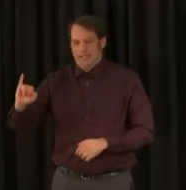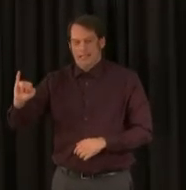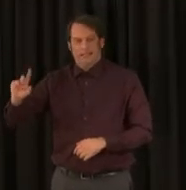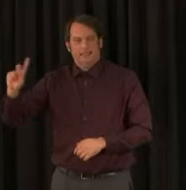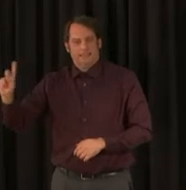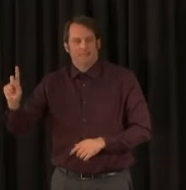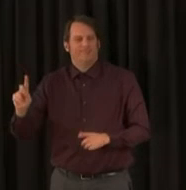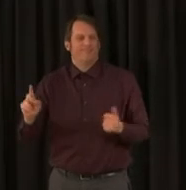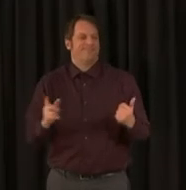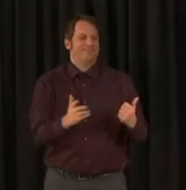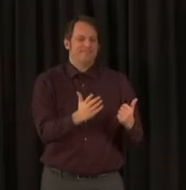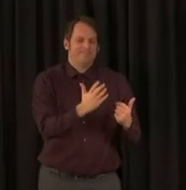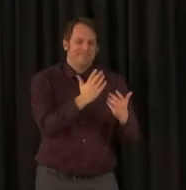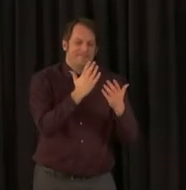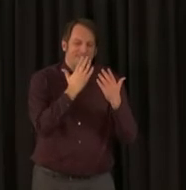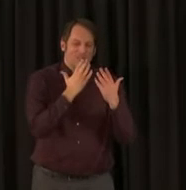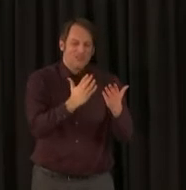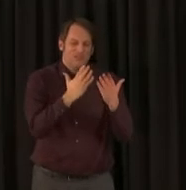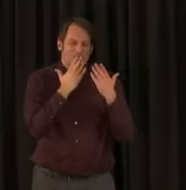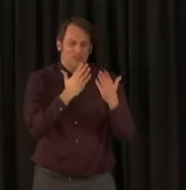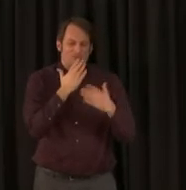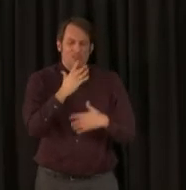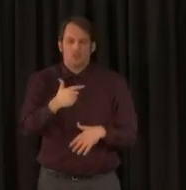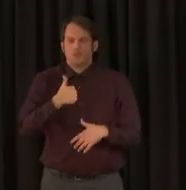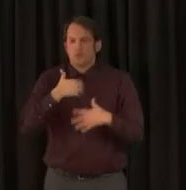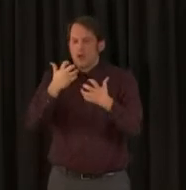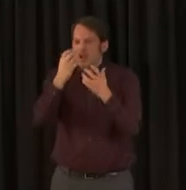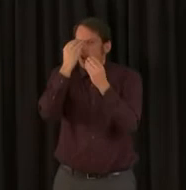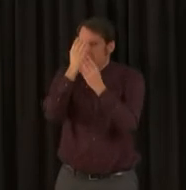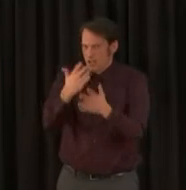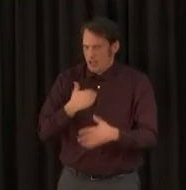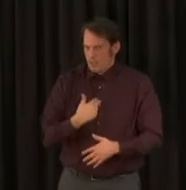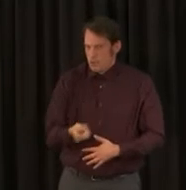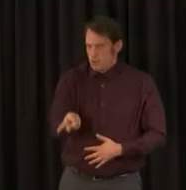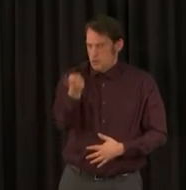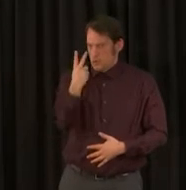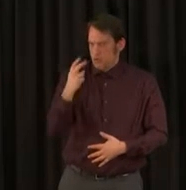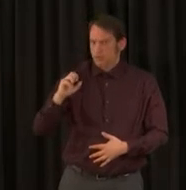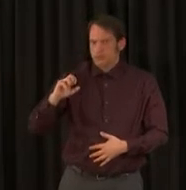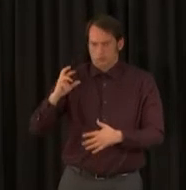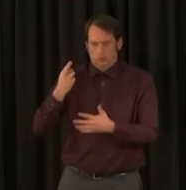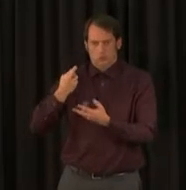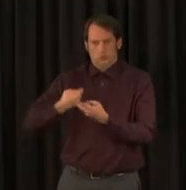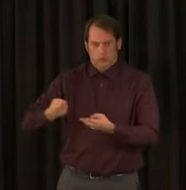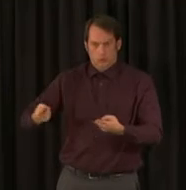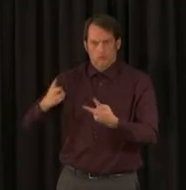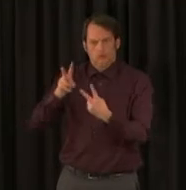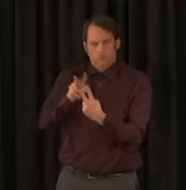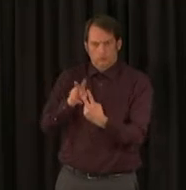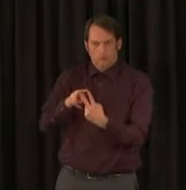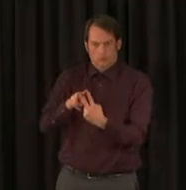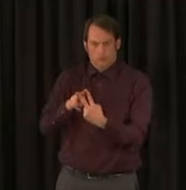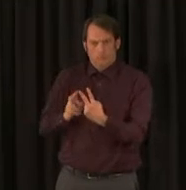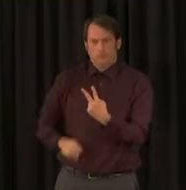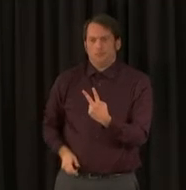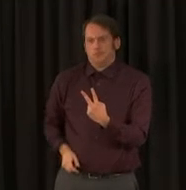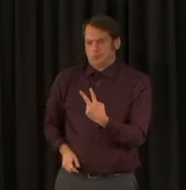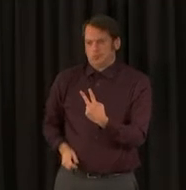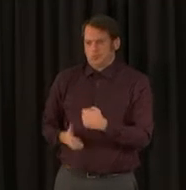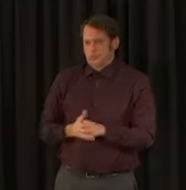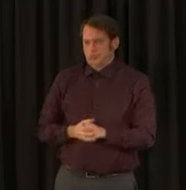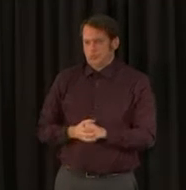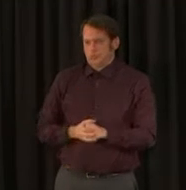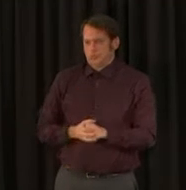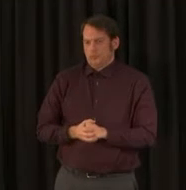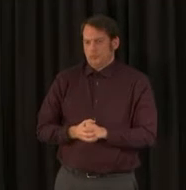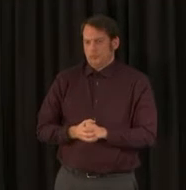opportunity. There are two resources I'd like to share with the public today. One is the pandemic